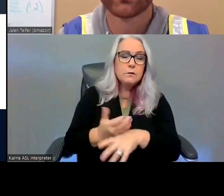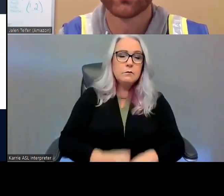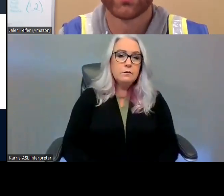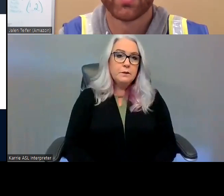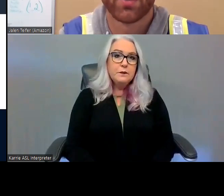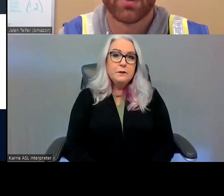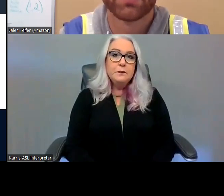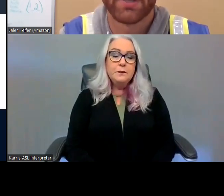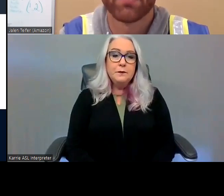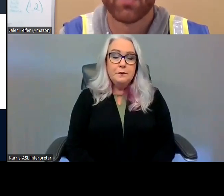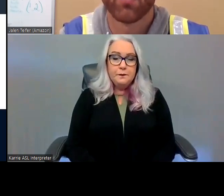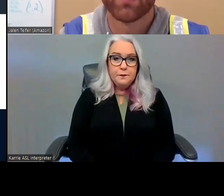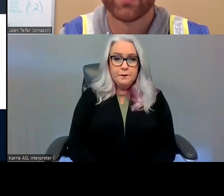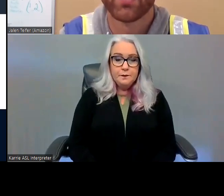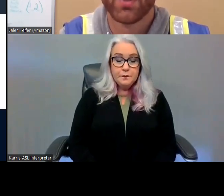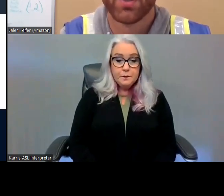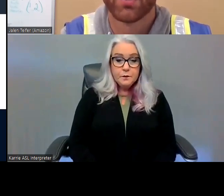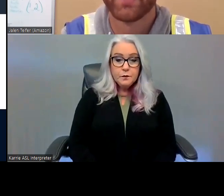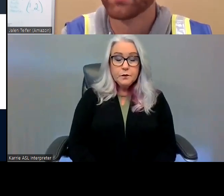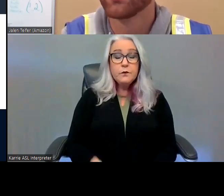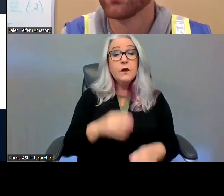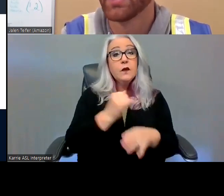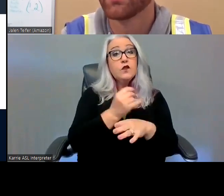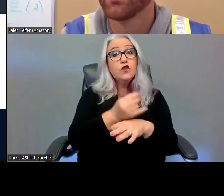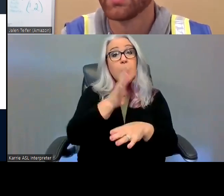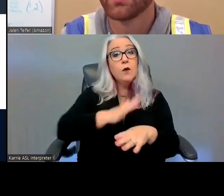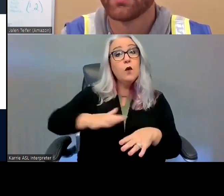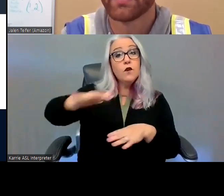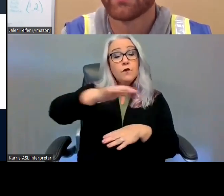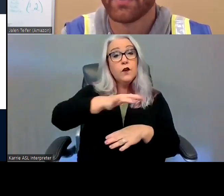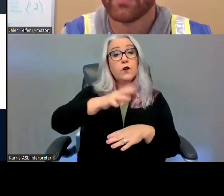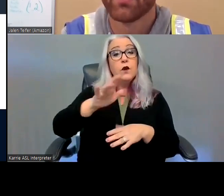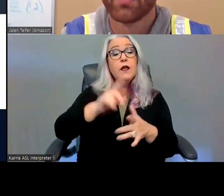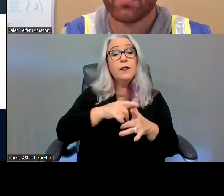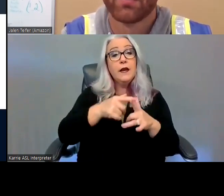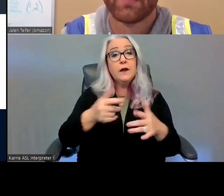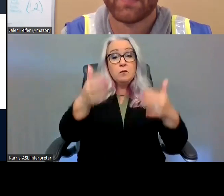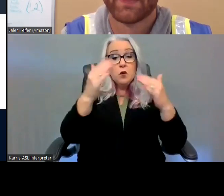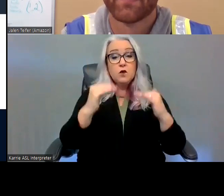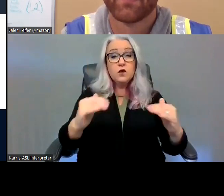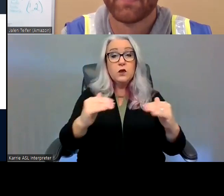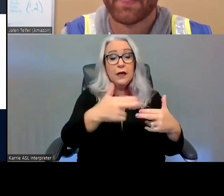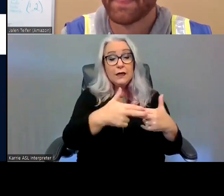So once you go to the job overview, it brings you onto the next slide,